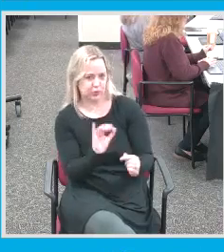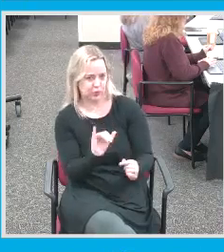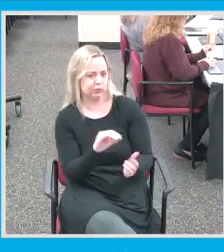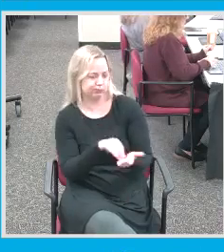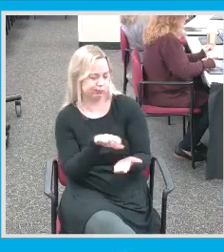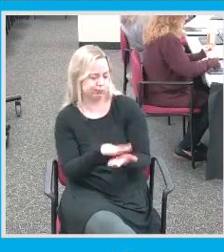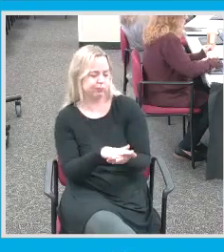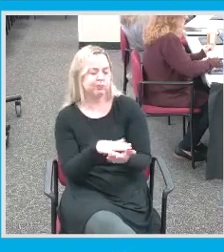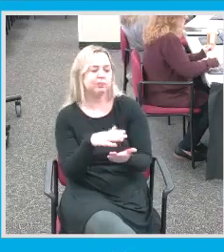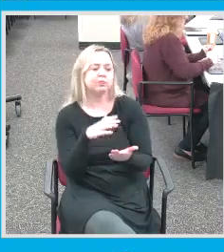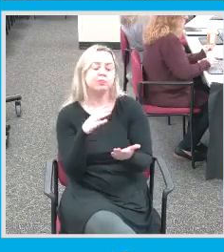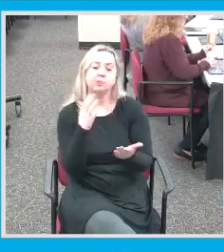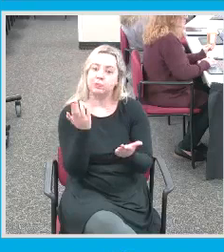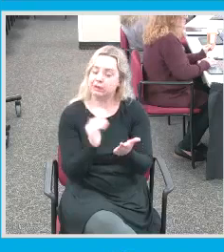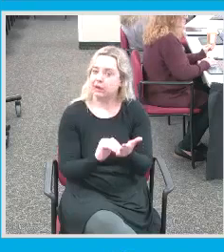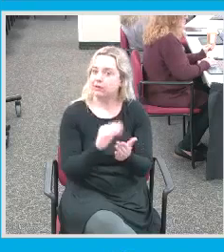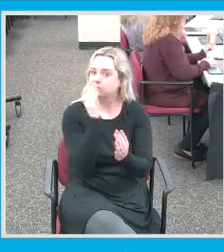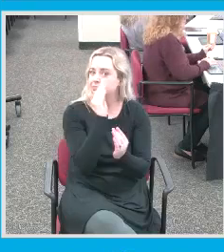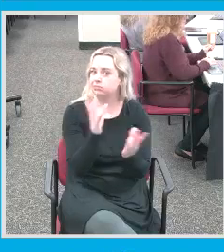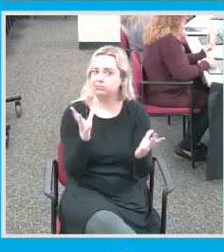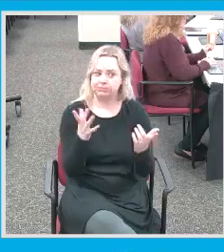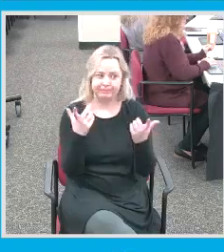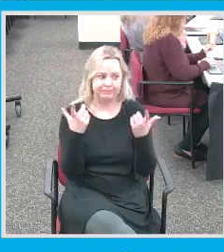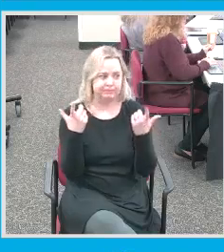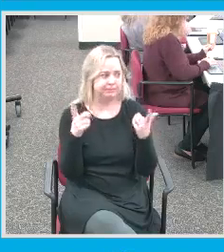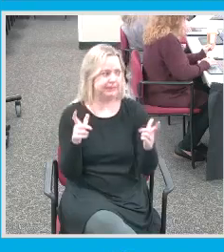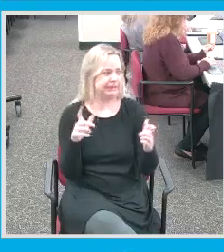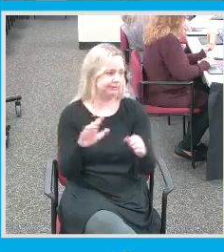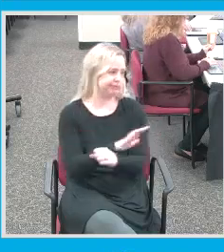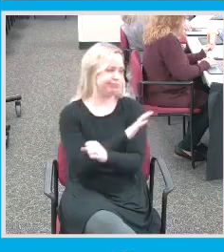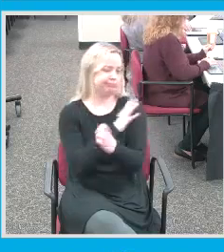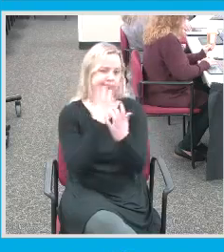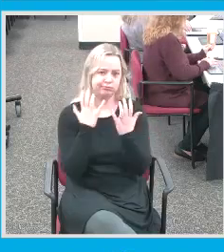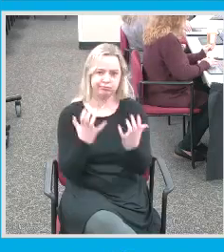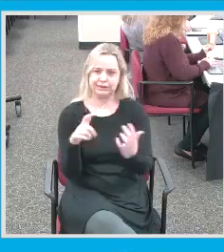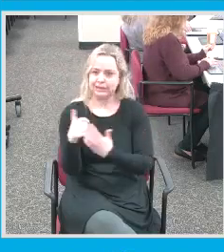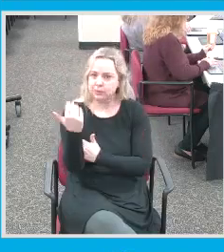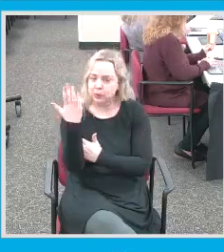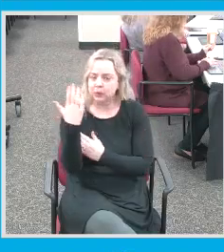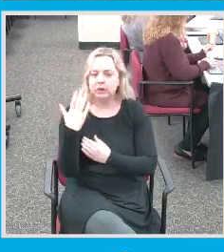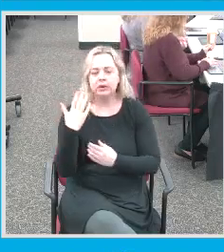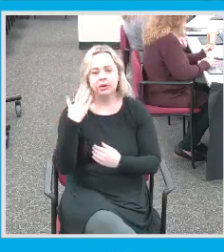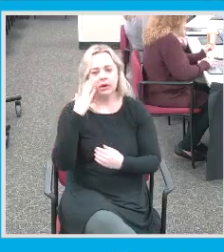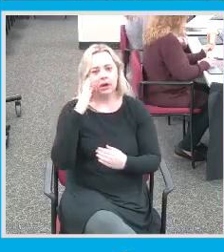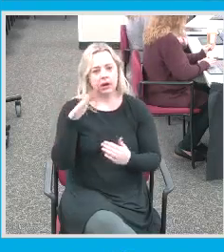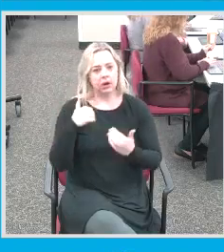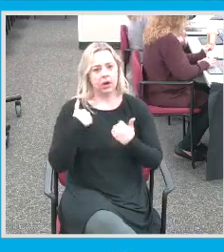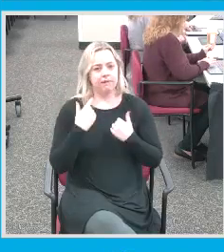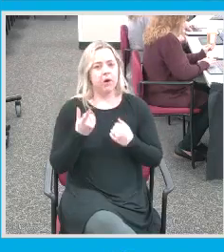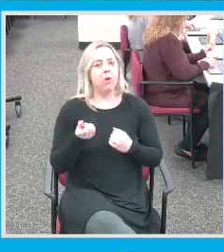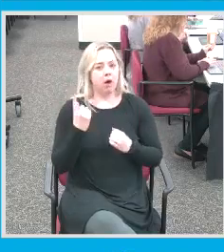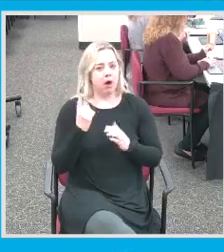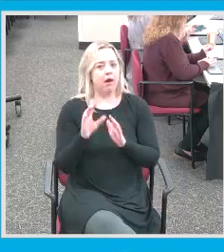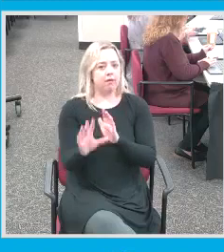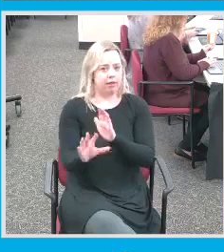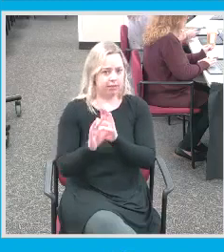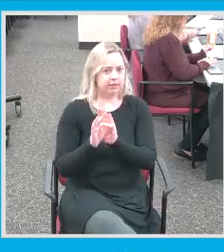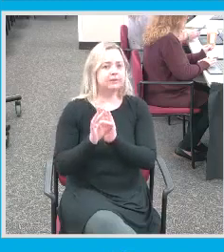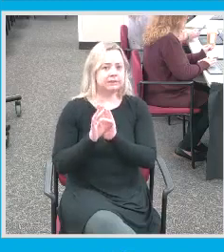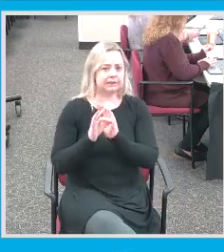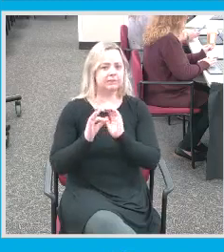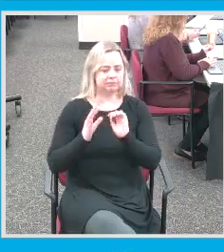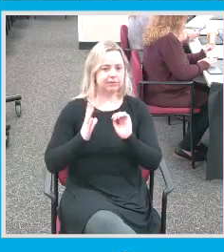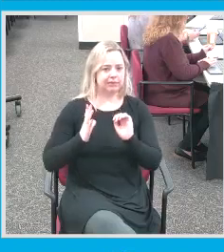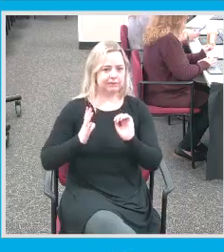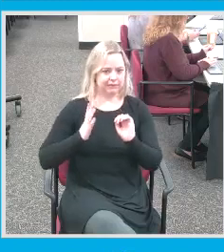And again, we do have a big group here this morning. I know we've got at least one elected official in the House. We've got